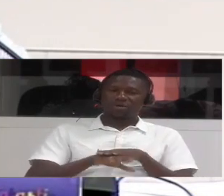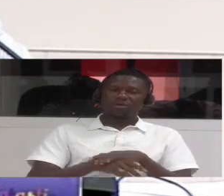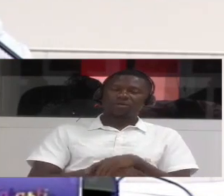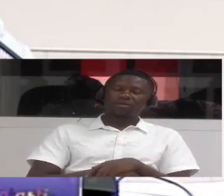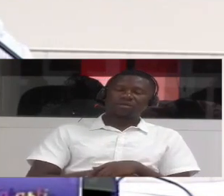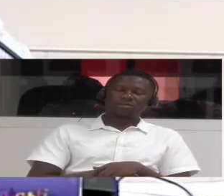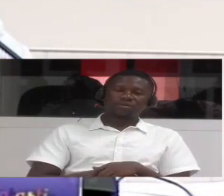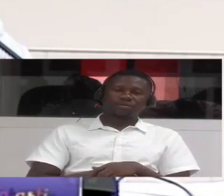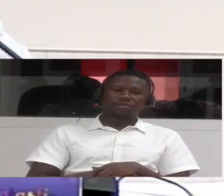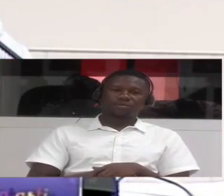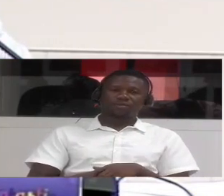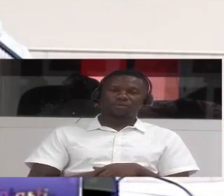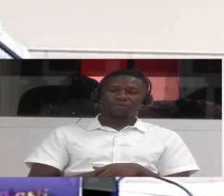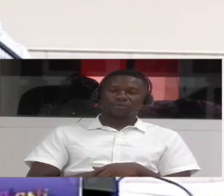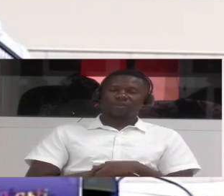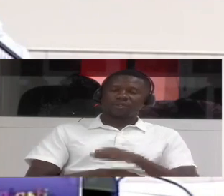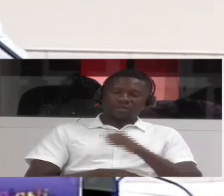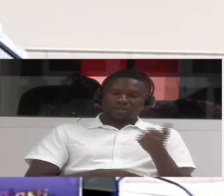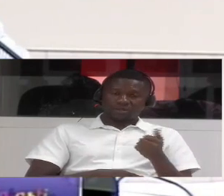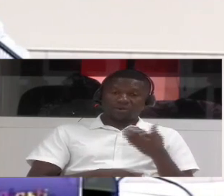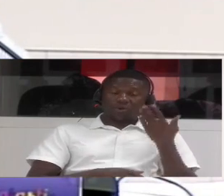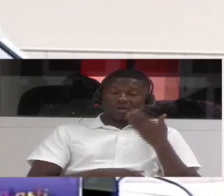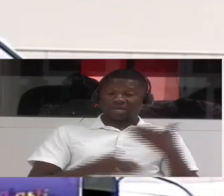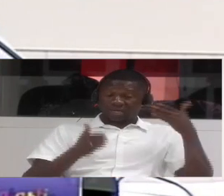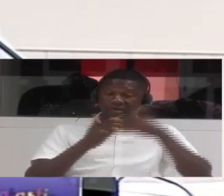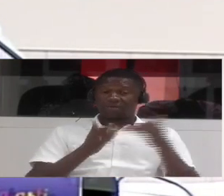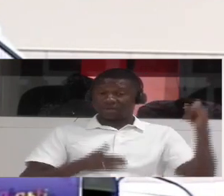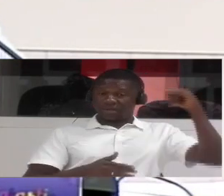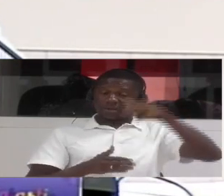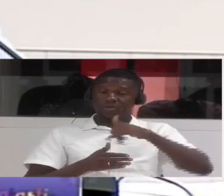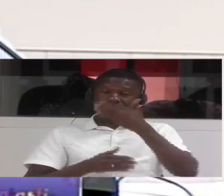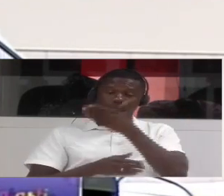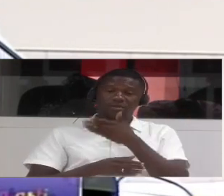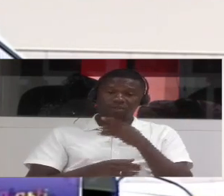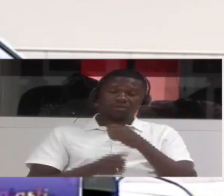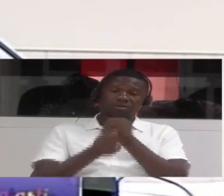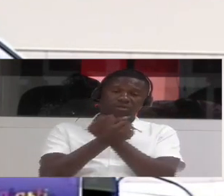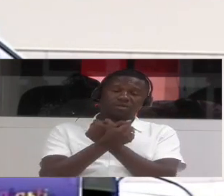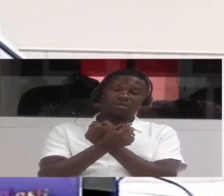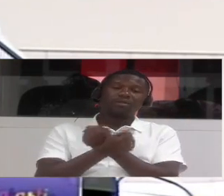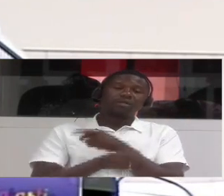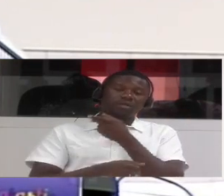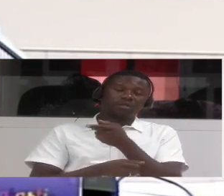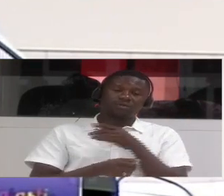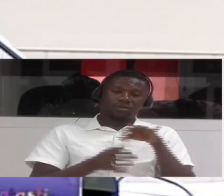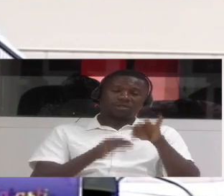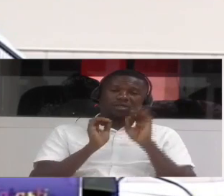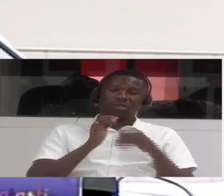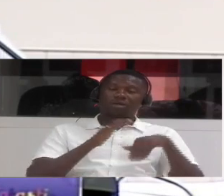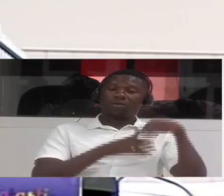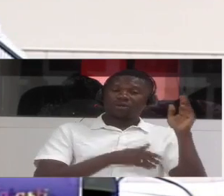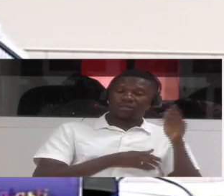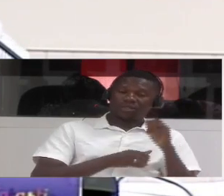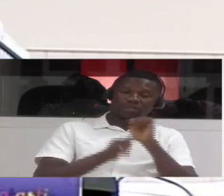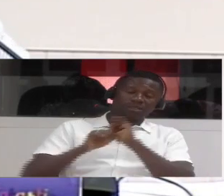those rituals. And upon arrival at the airport, so she was arrested, and she was taken away and